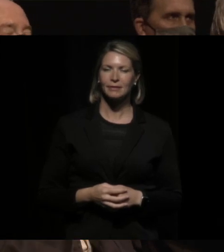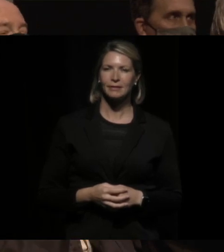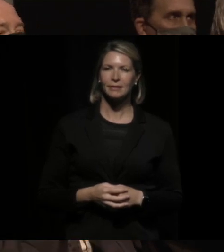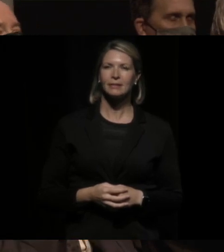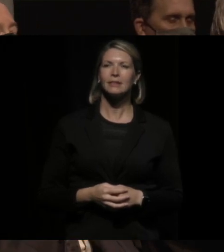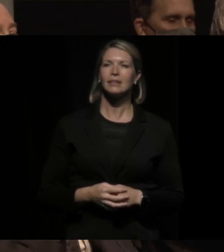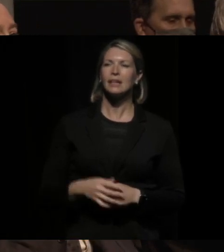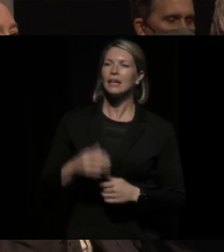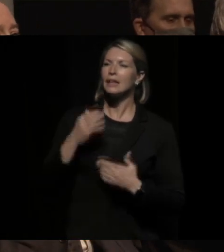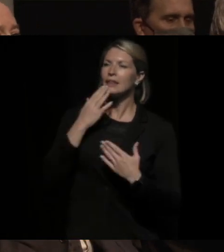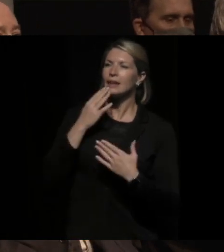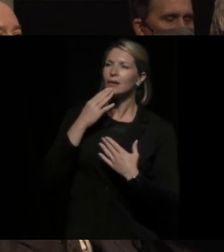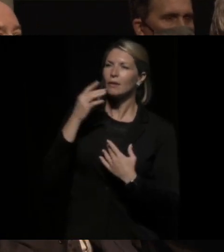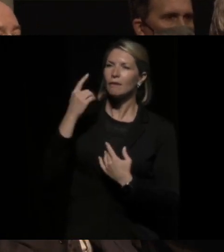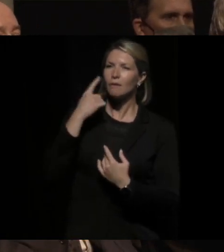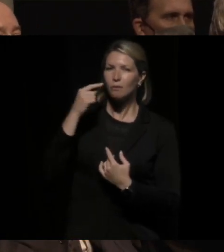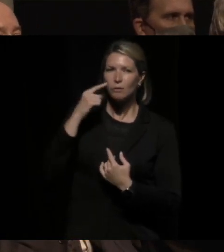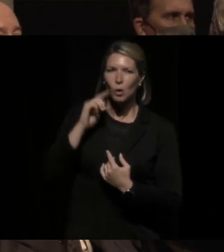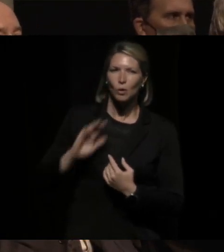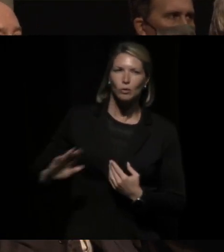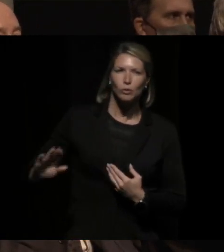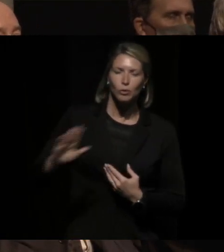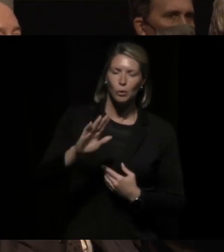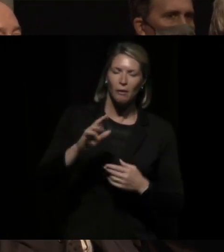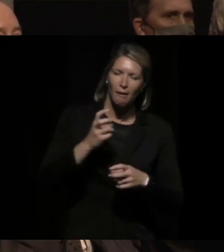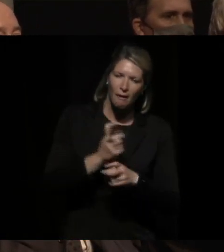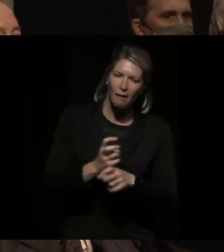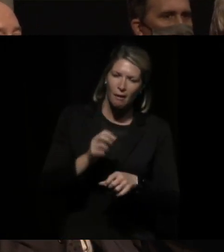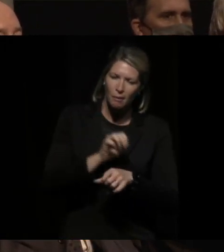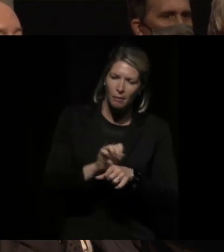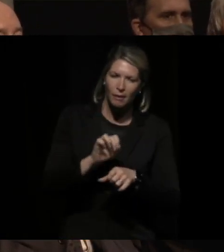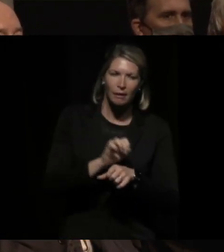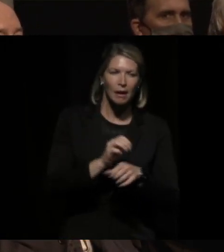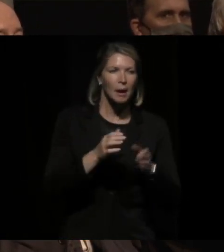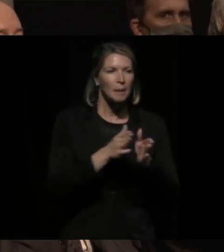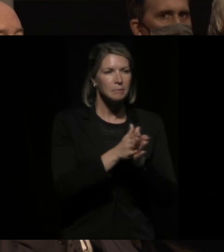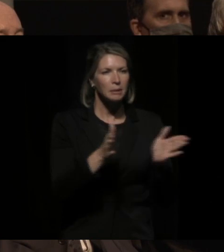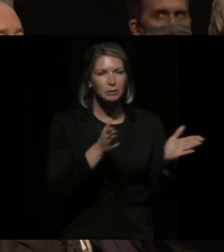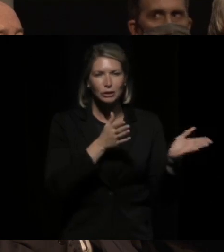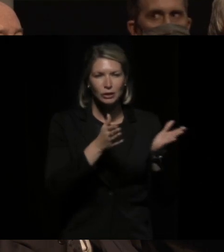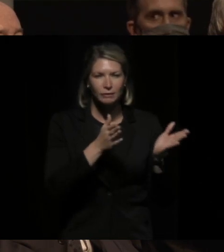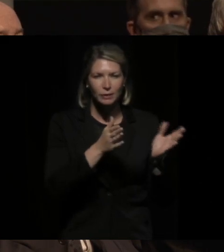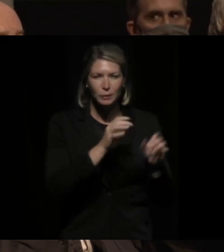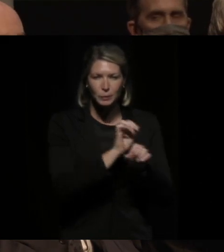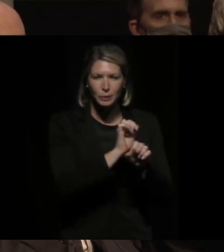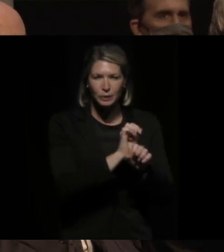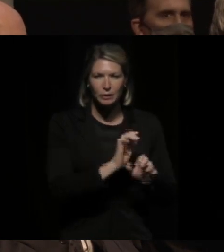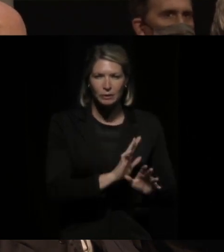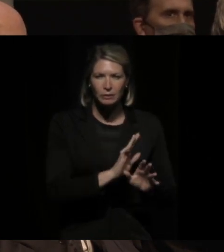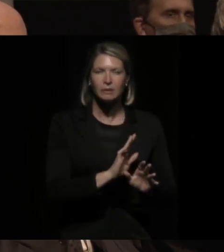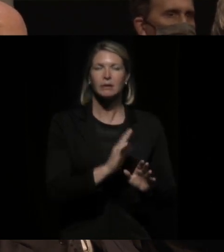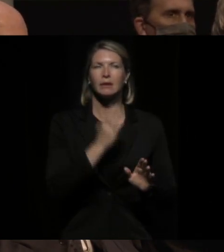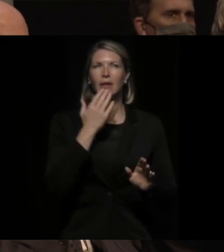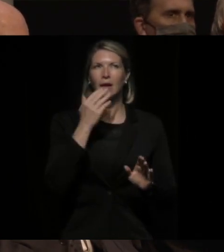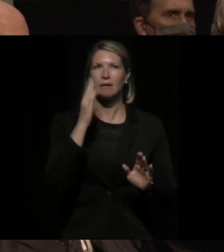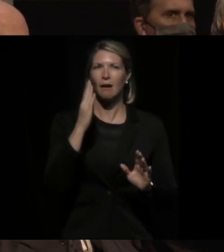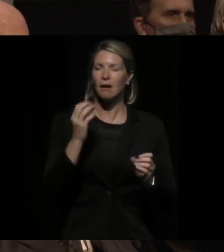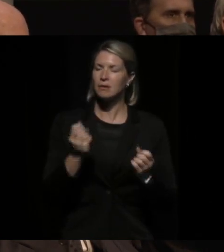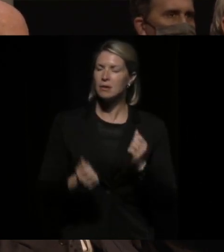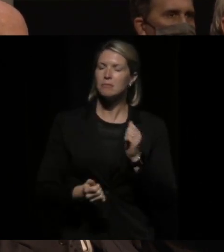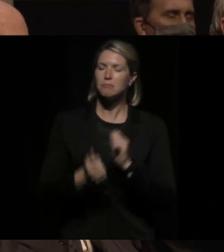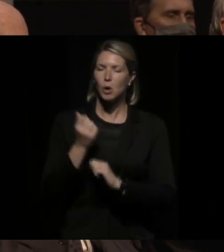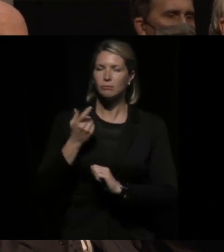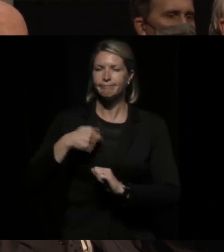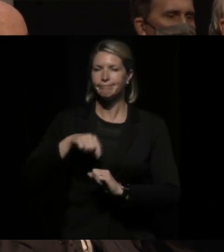and commitments of residents and public service employees alike, we have fared far better than most